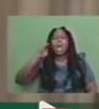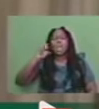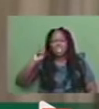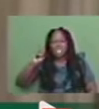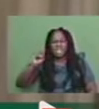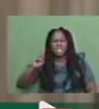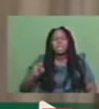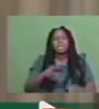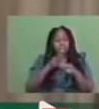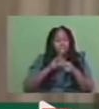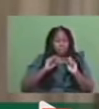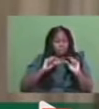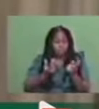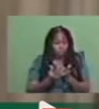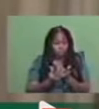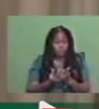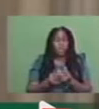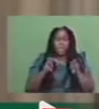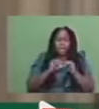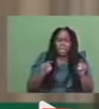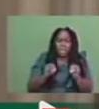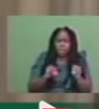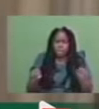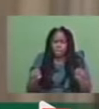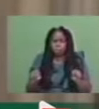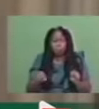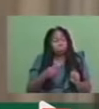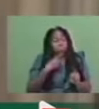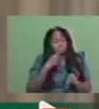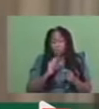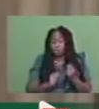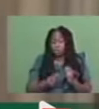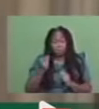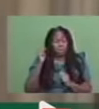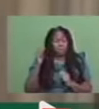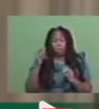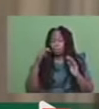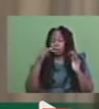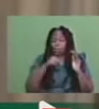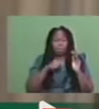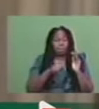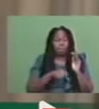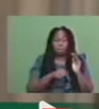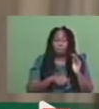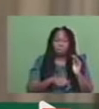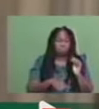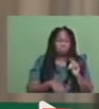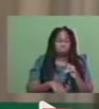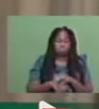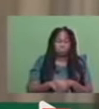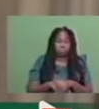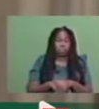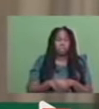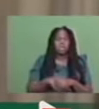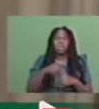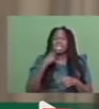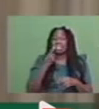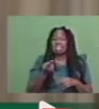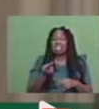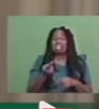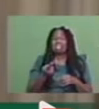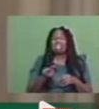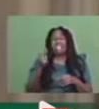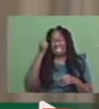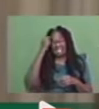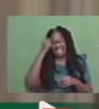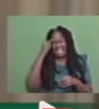outlook 2018 to BBB in July 2019 and BBB minus in March